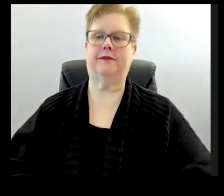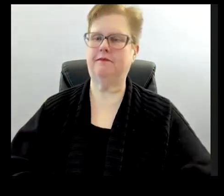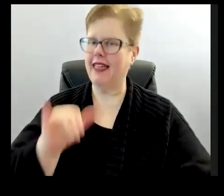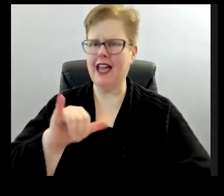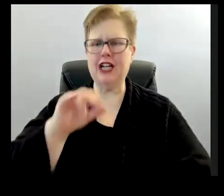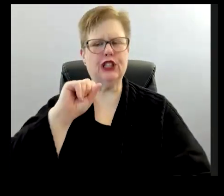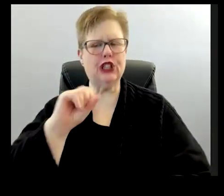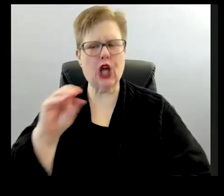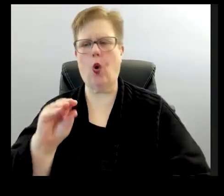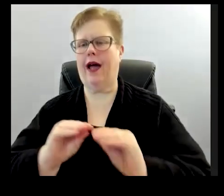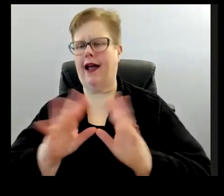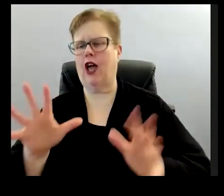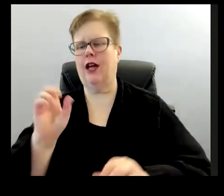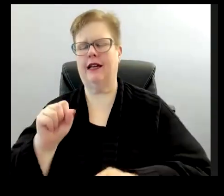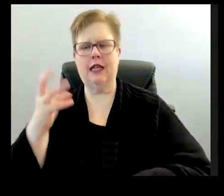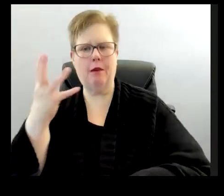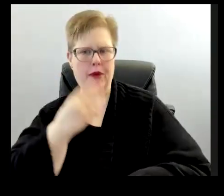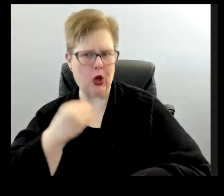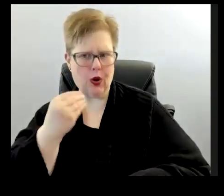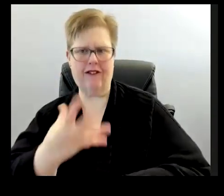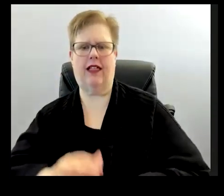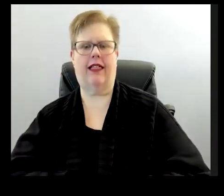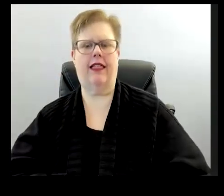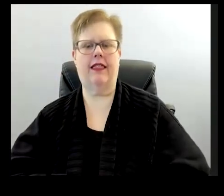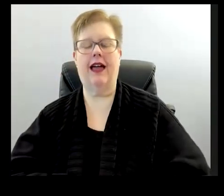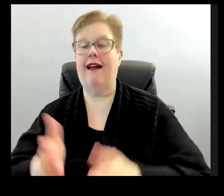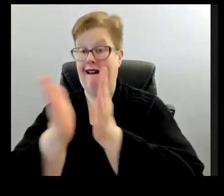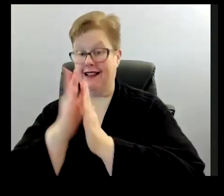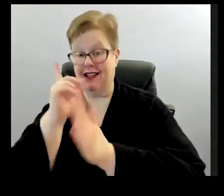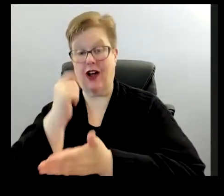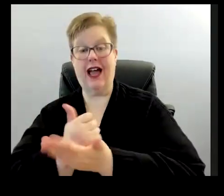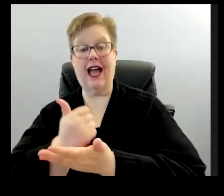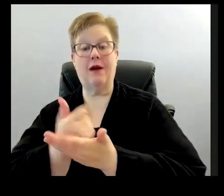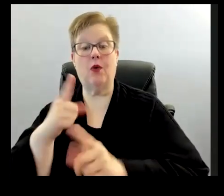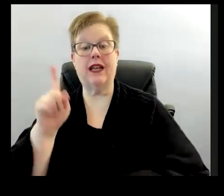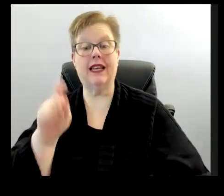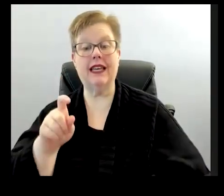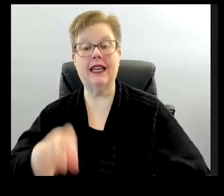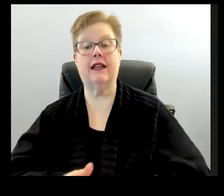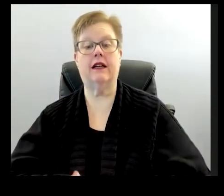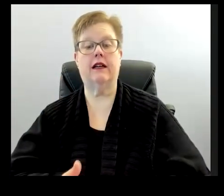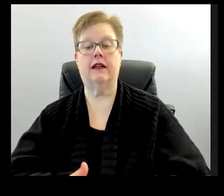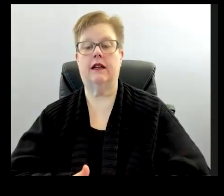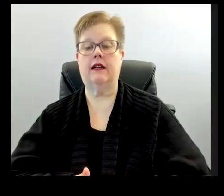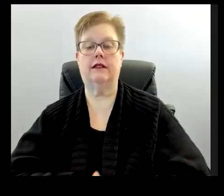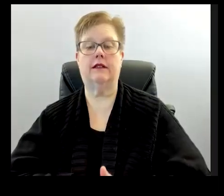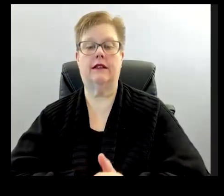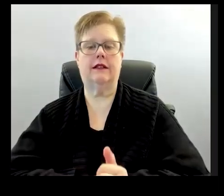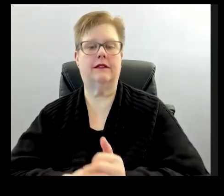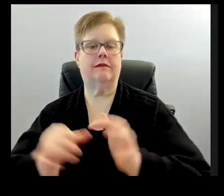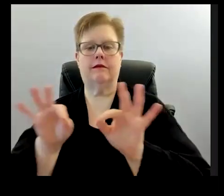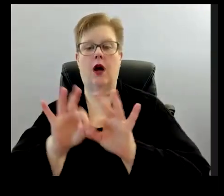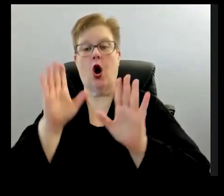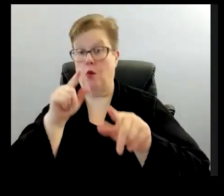so clear. Yes, beautiful. Asking for help when needed. These are so important. I